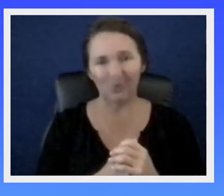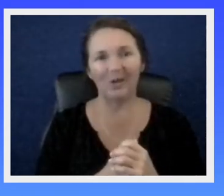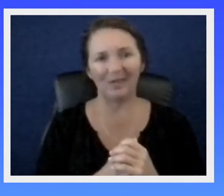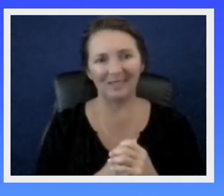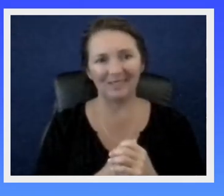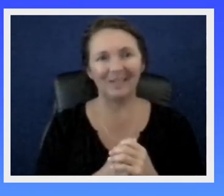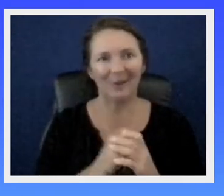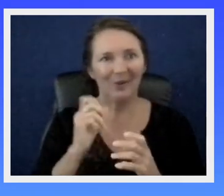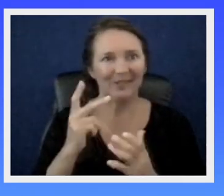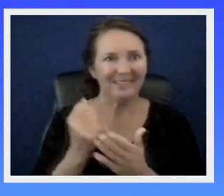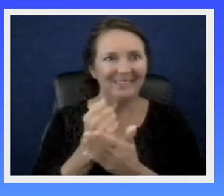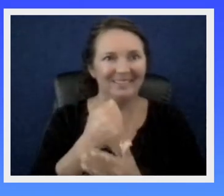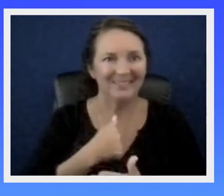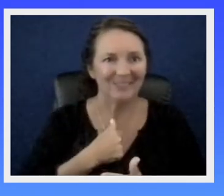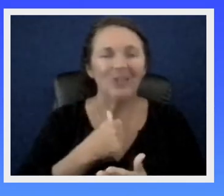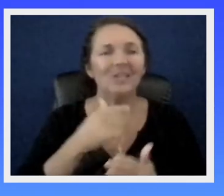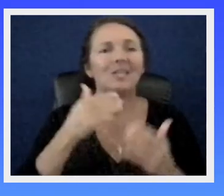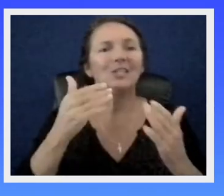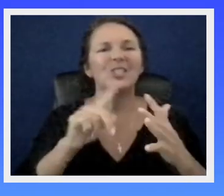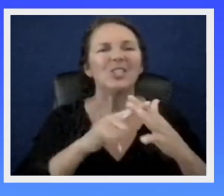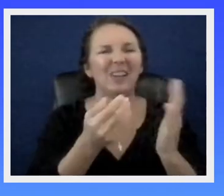Fantastic. Okay, I'll start the question again.